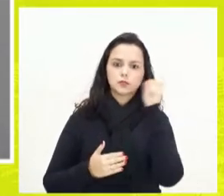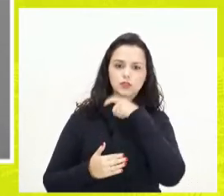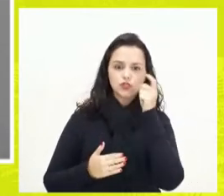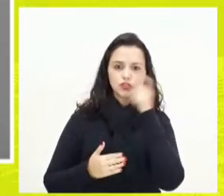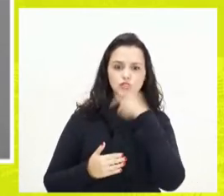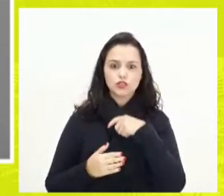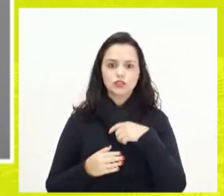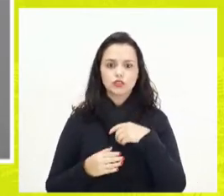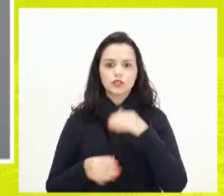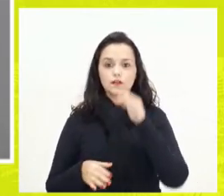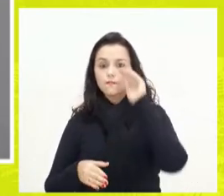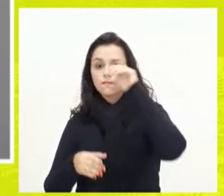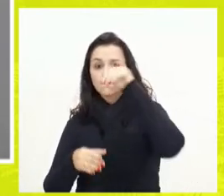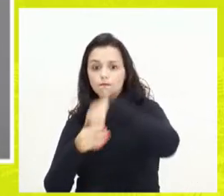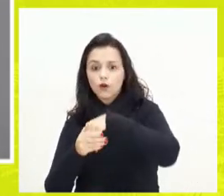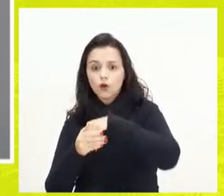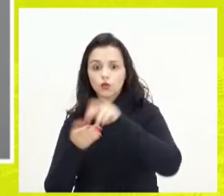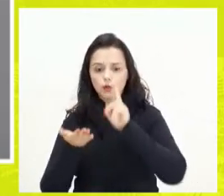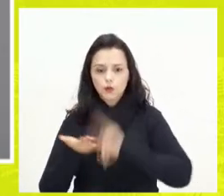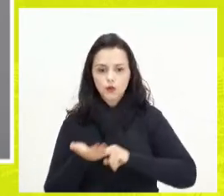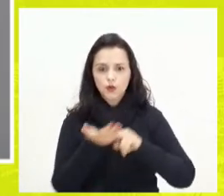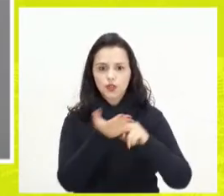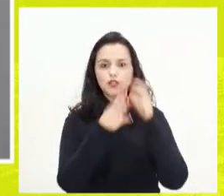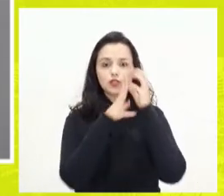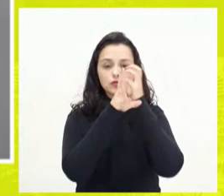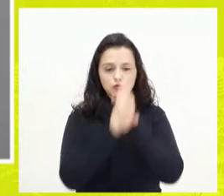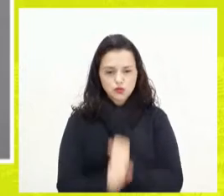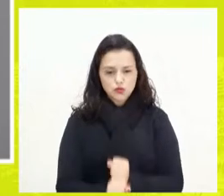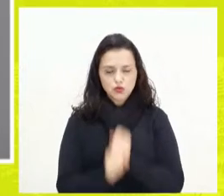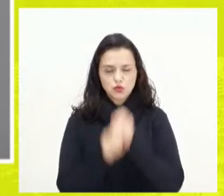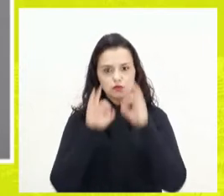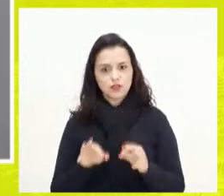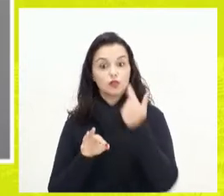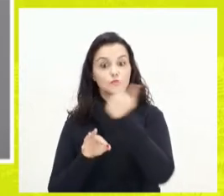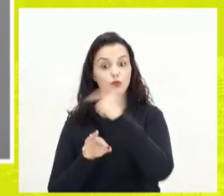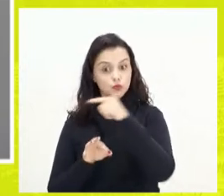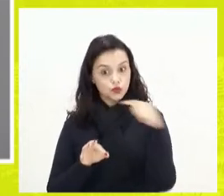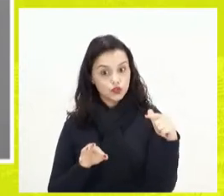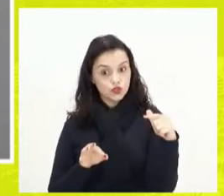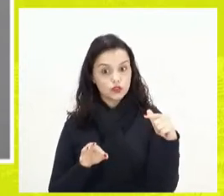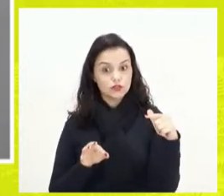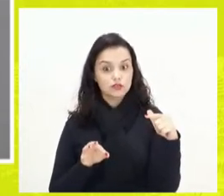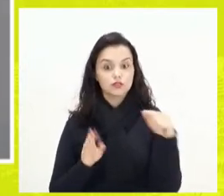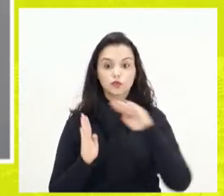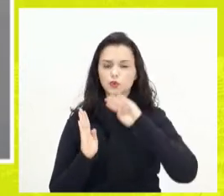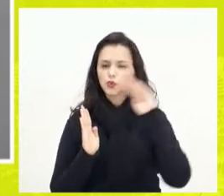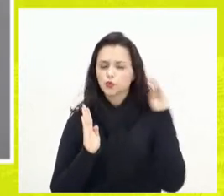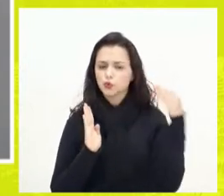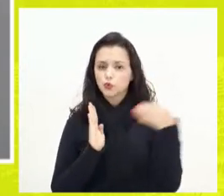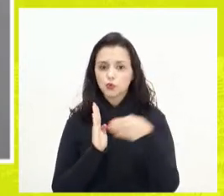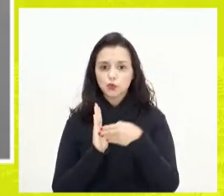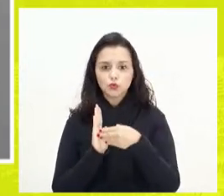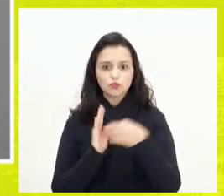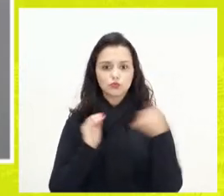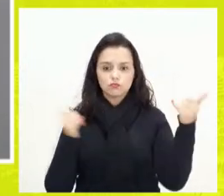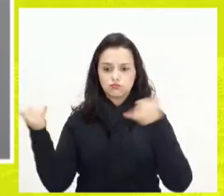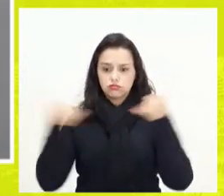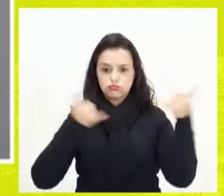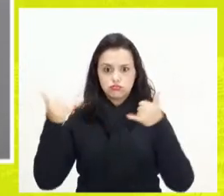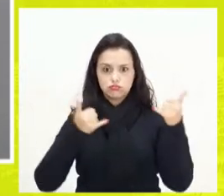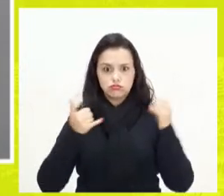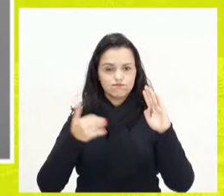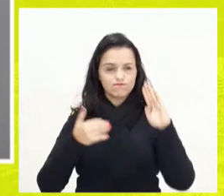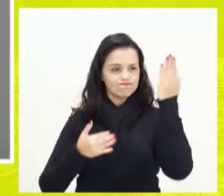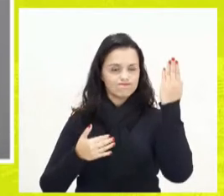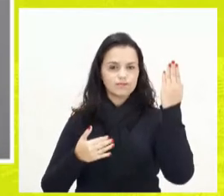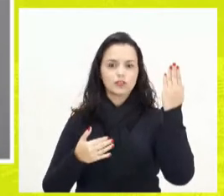to go there to see because they they heard that the voting was not being computed